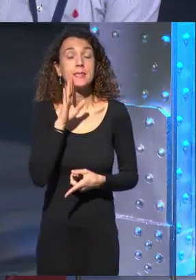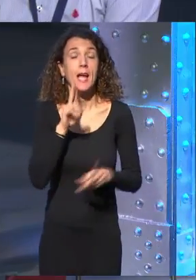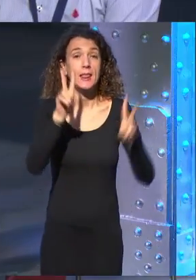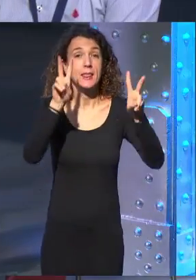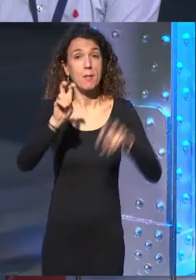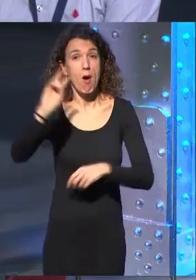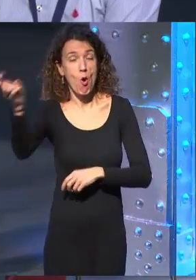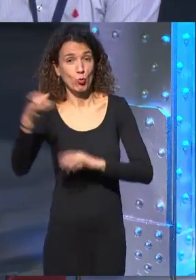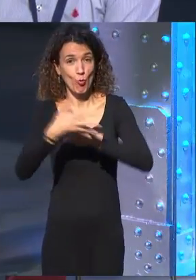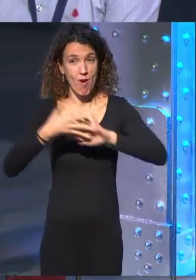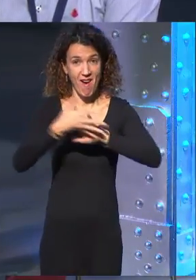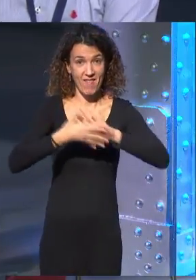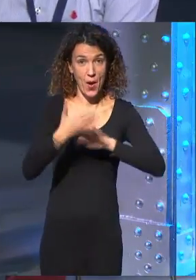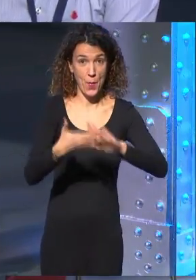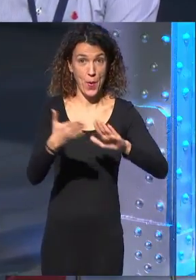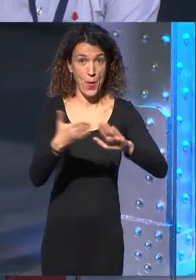very careful.